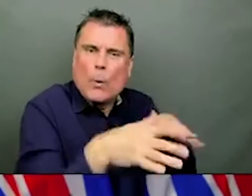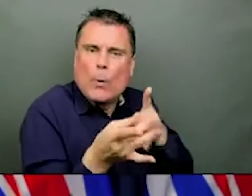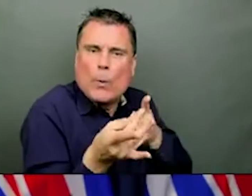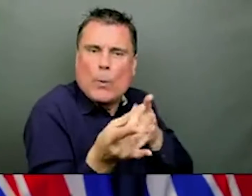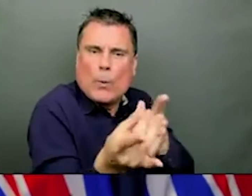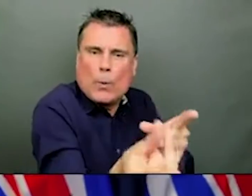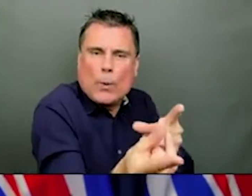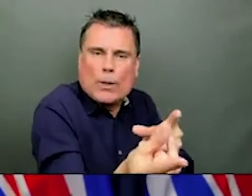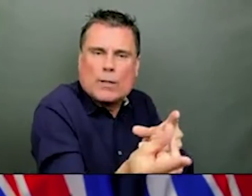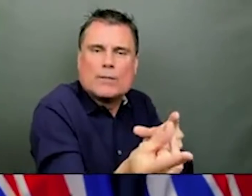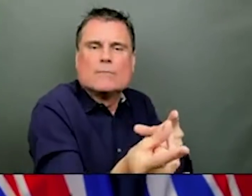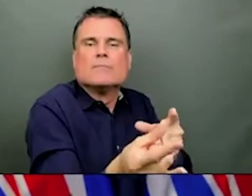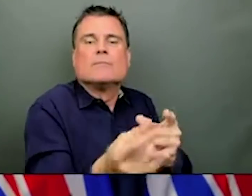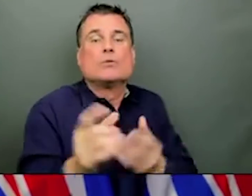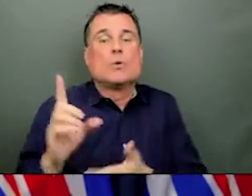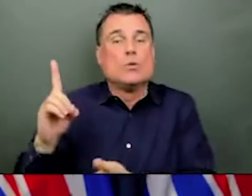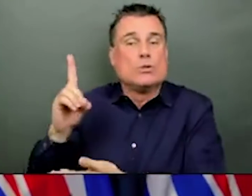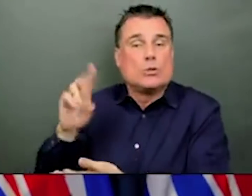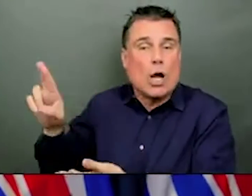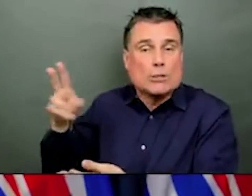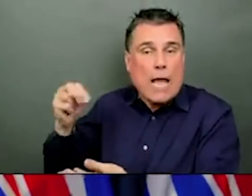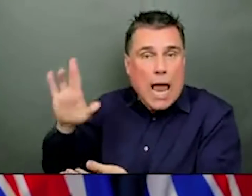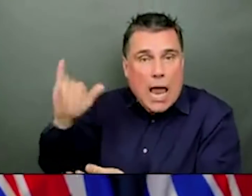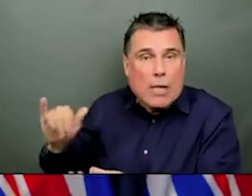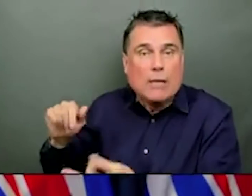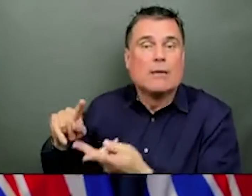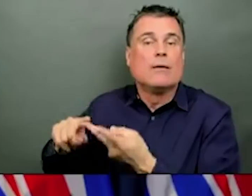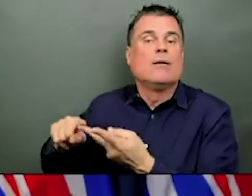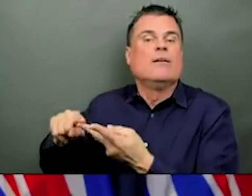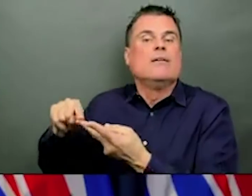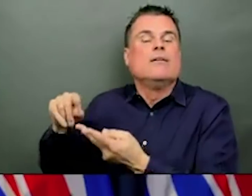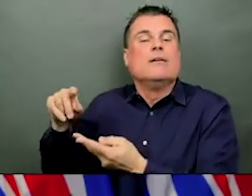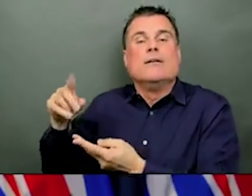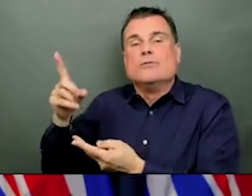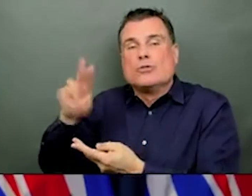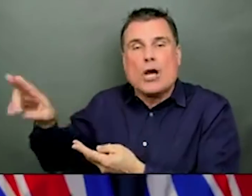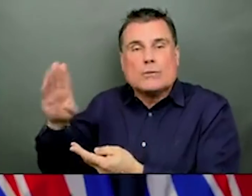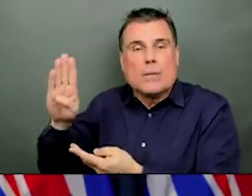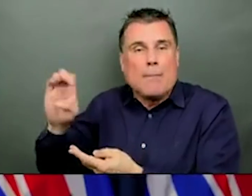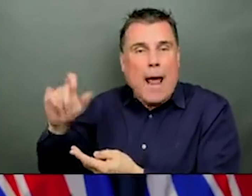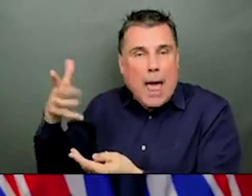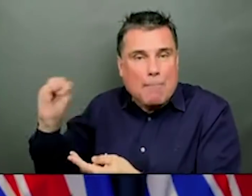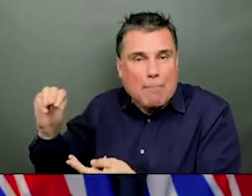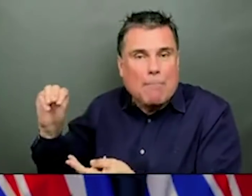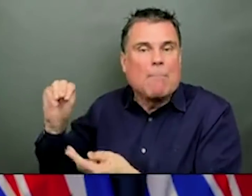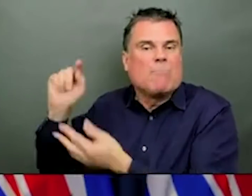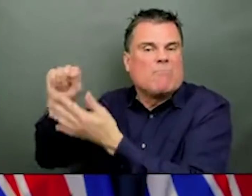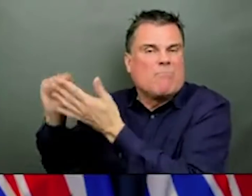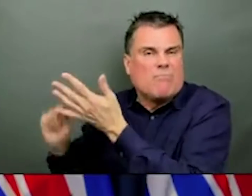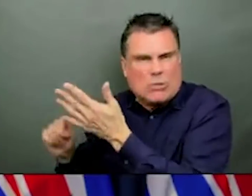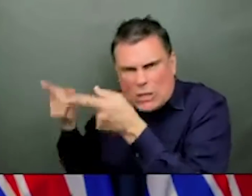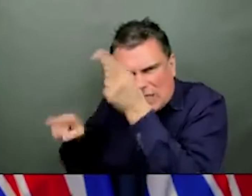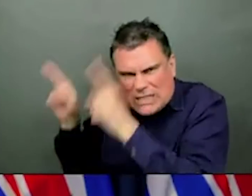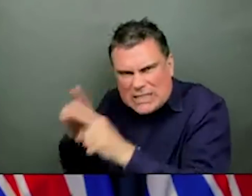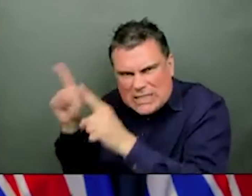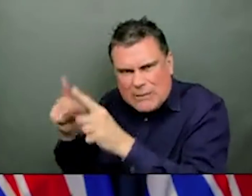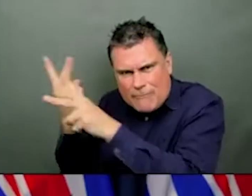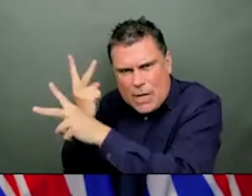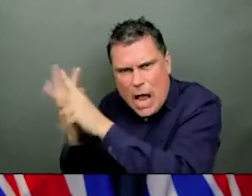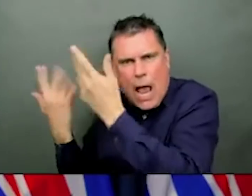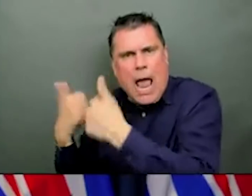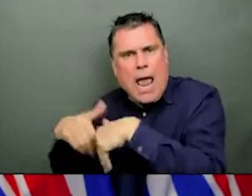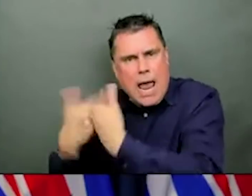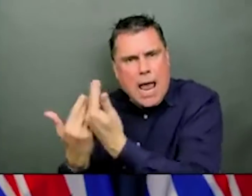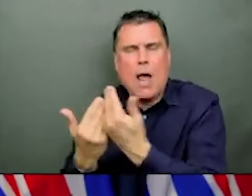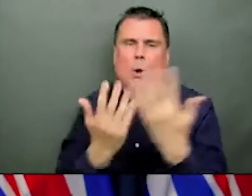tomorrow. I know all British Columbians understand that when you're undertaking the largest immunization program in BC history, there will be